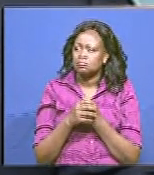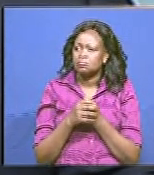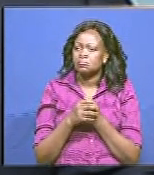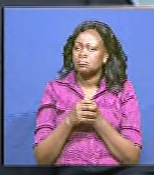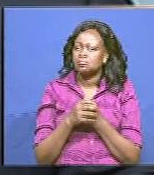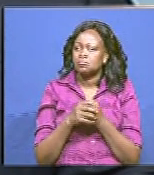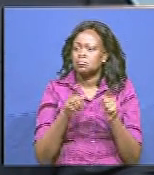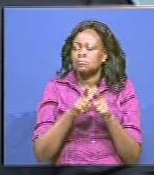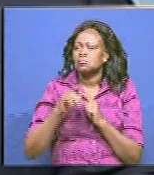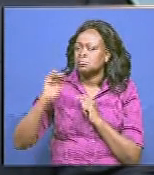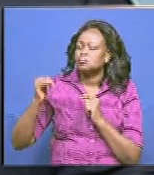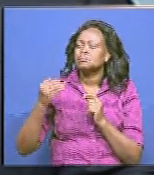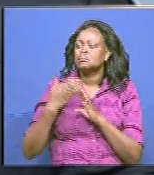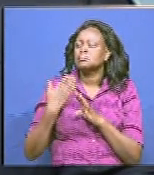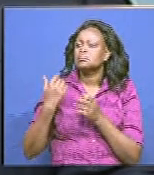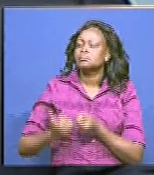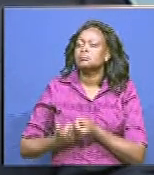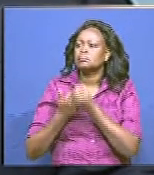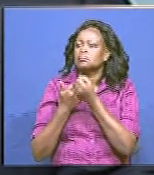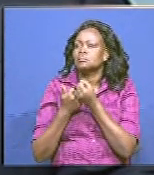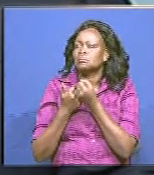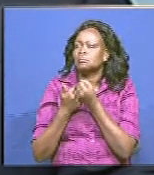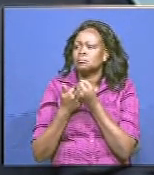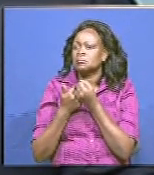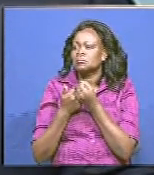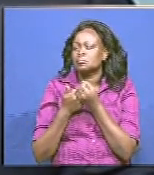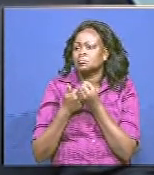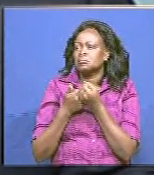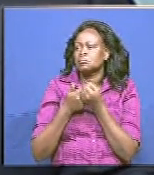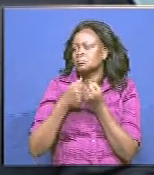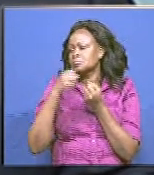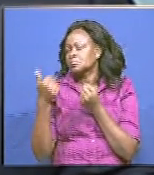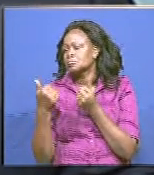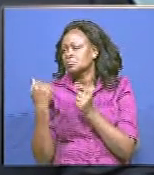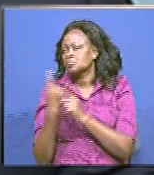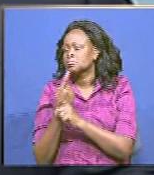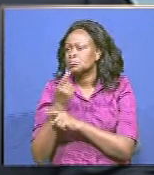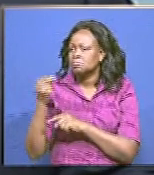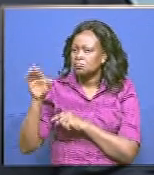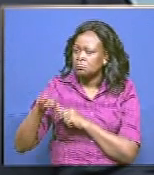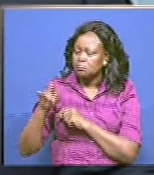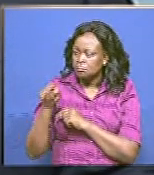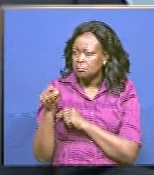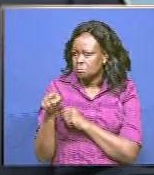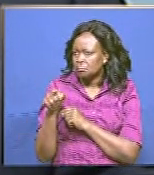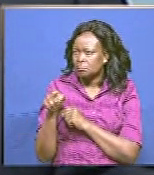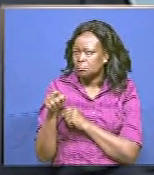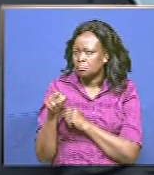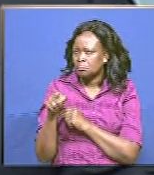As a county, we had been supporting the BMUs, Kipini, Ozi, and